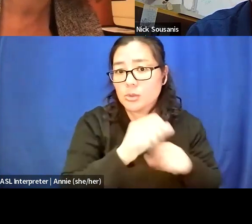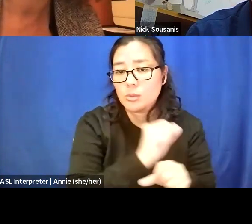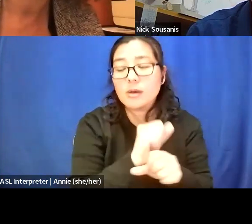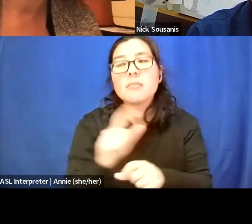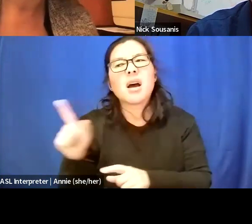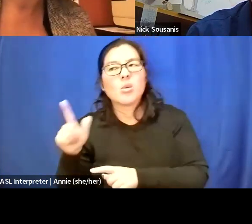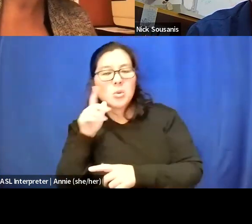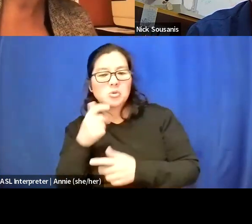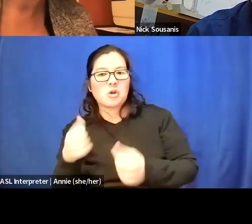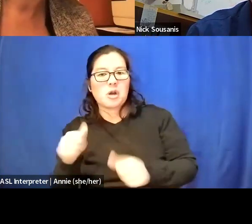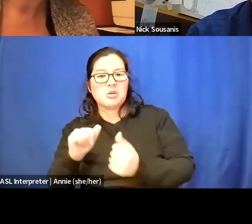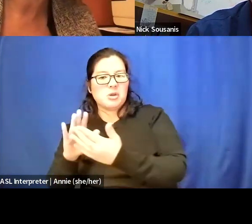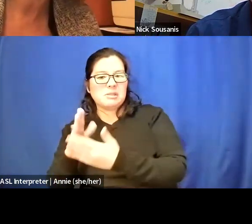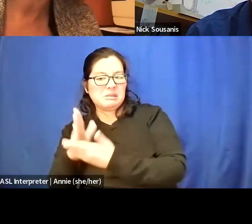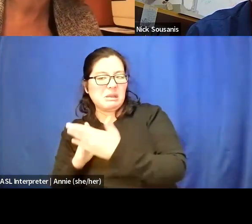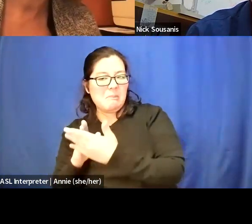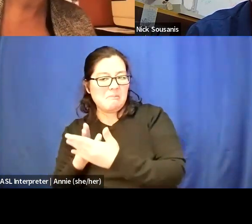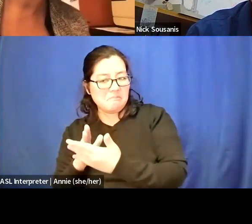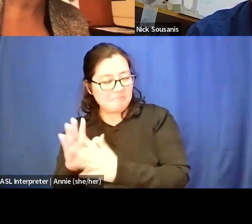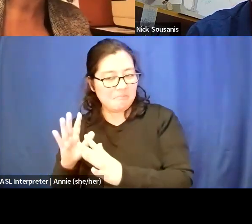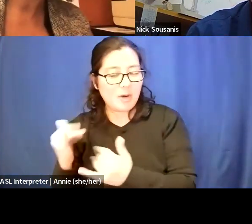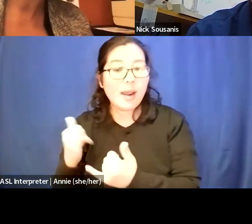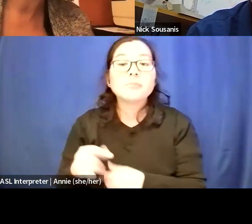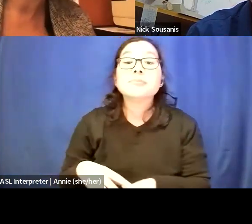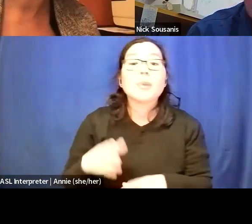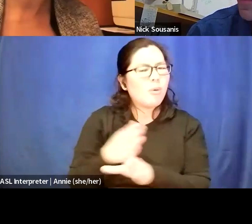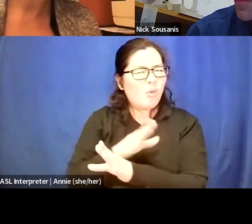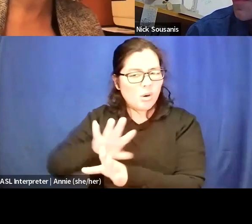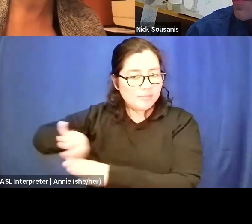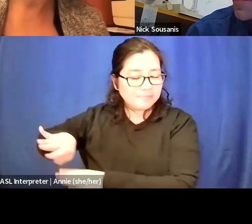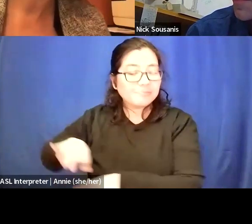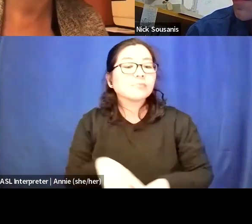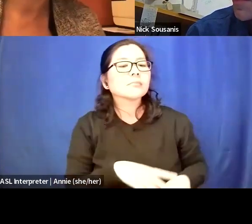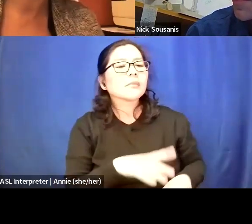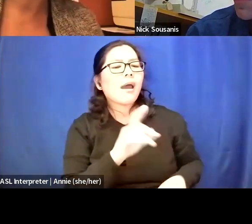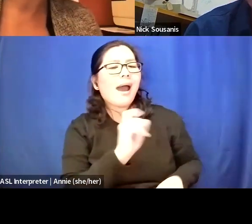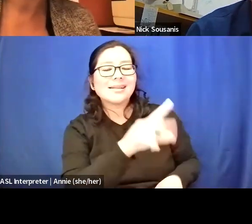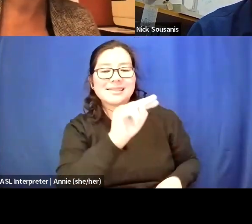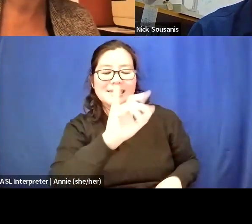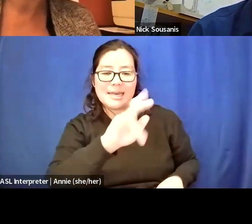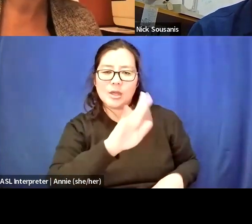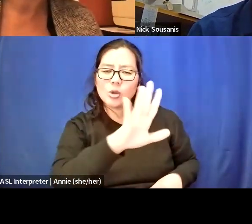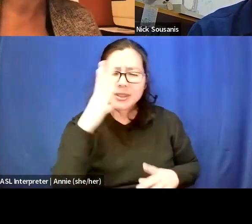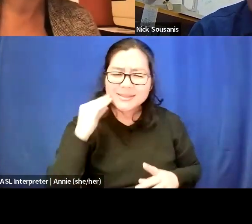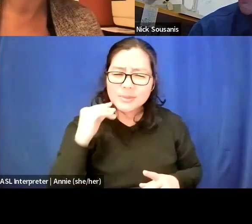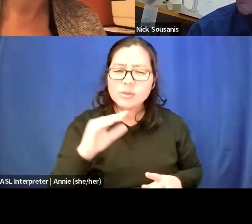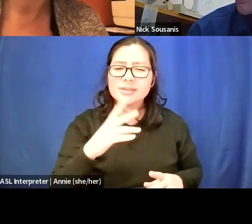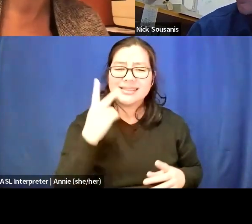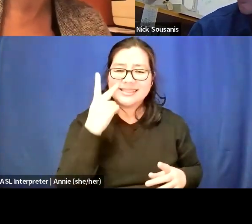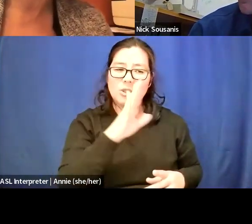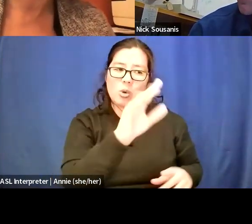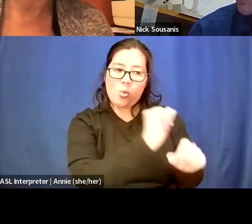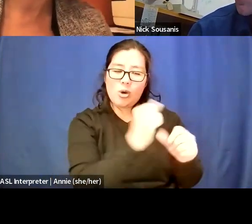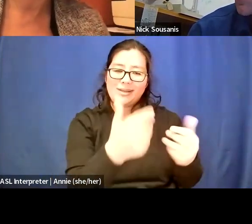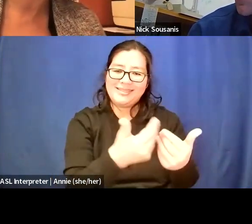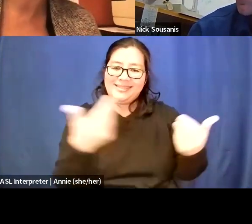Before we go into those audience Q&A, I want to ask you, Nick, about your experience, like seeing your work separated from your artwork, and, you know,